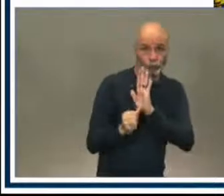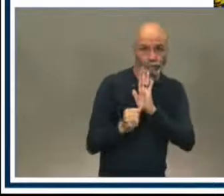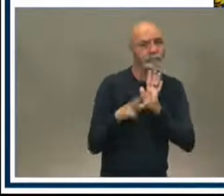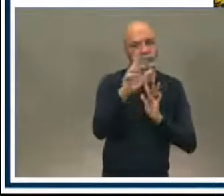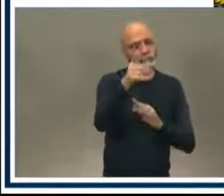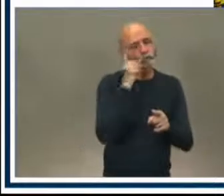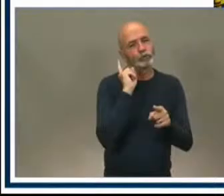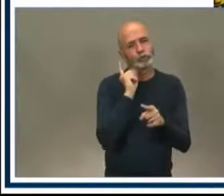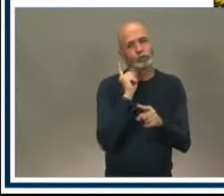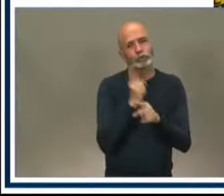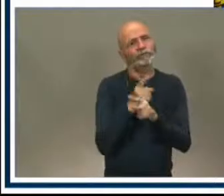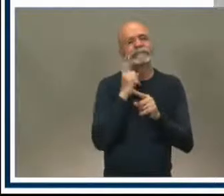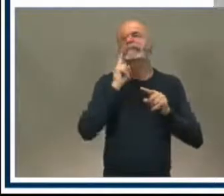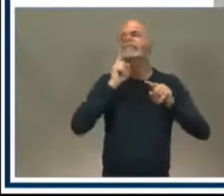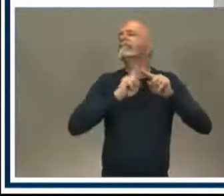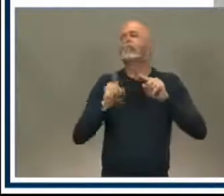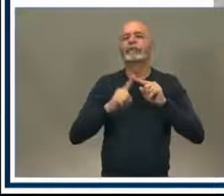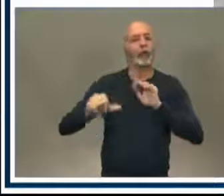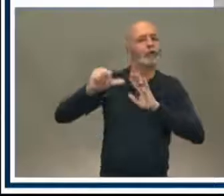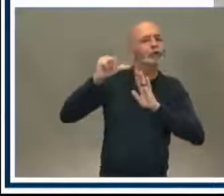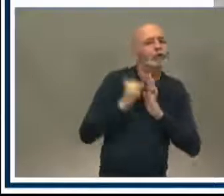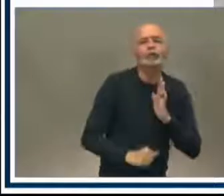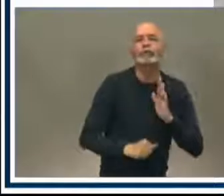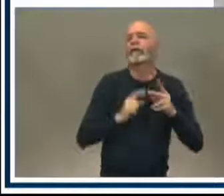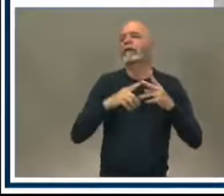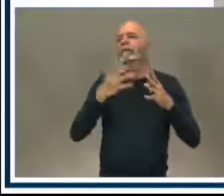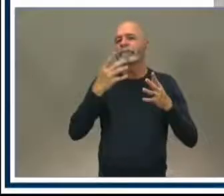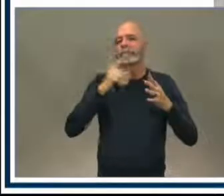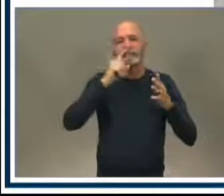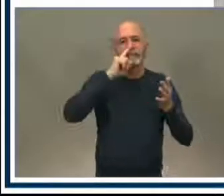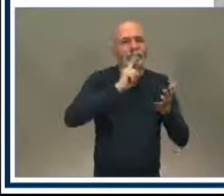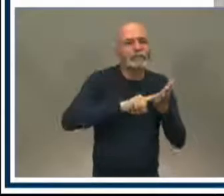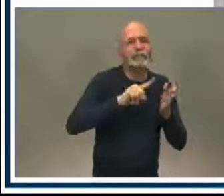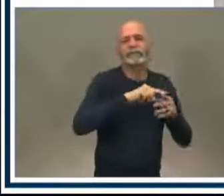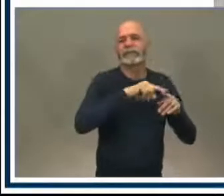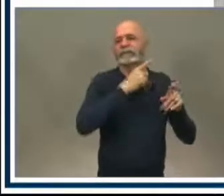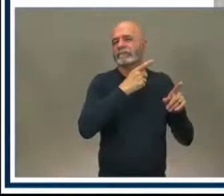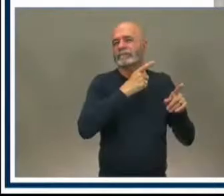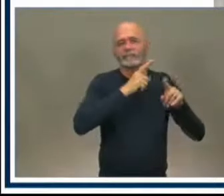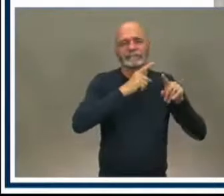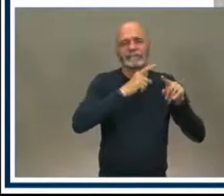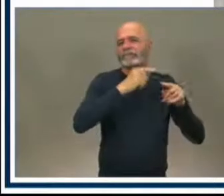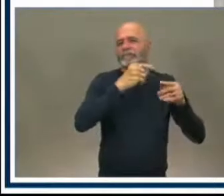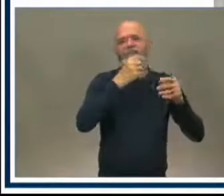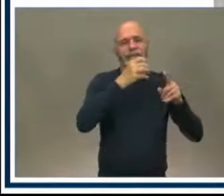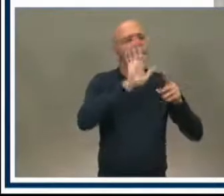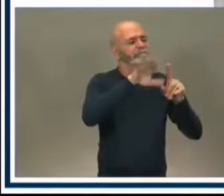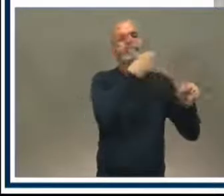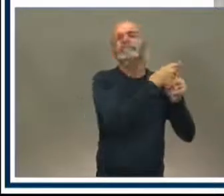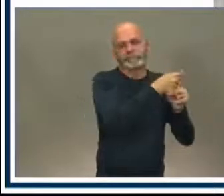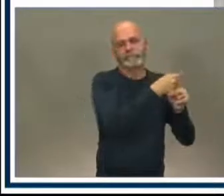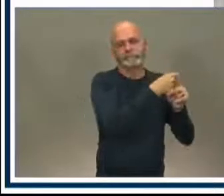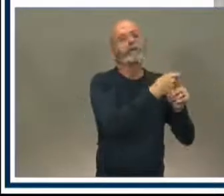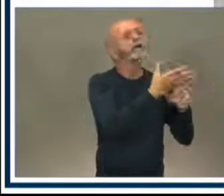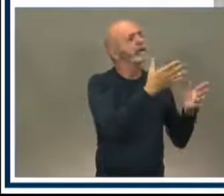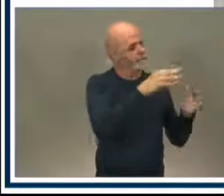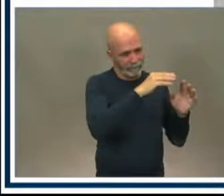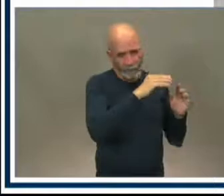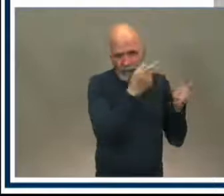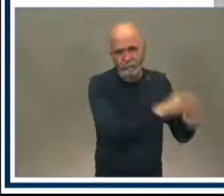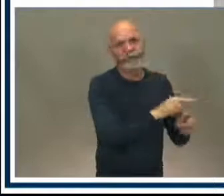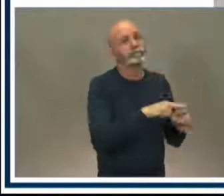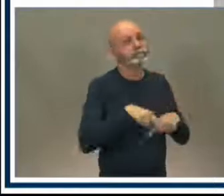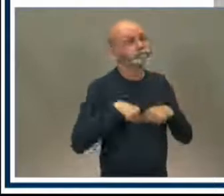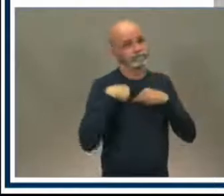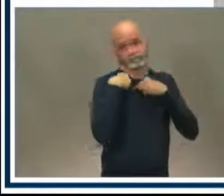different procedures, different consultations. Even like there's been impacts on our healthcare system by COVID over the last